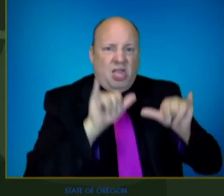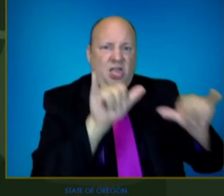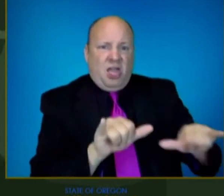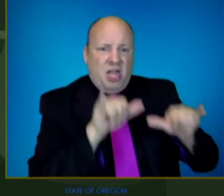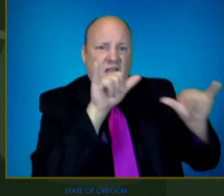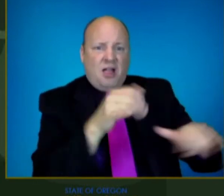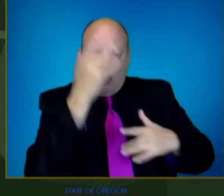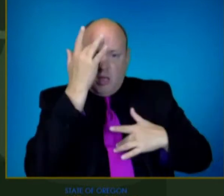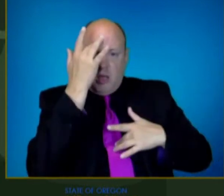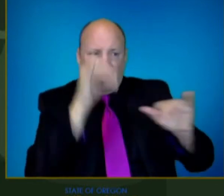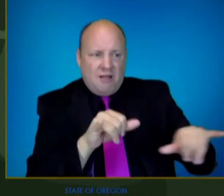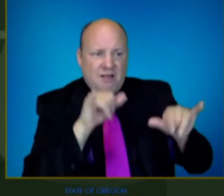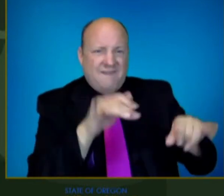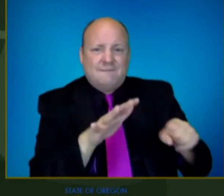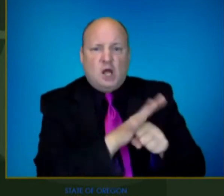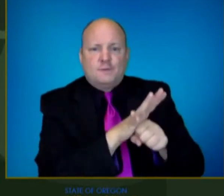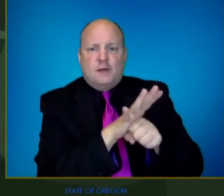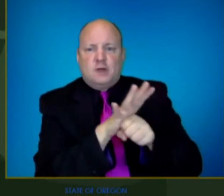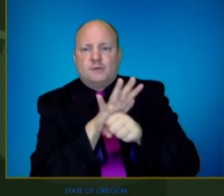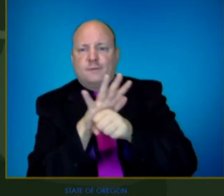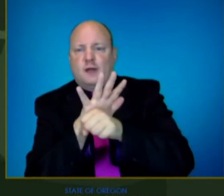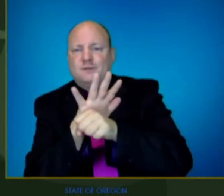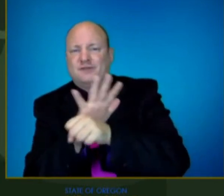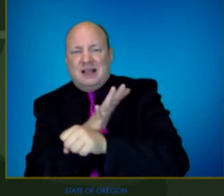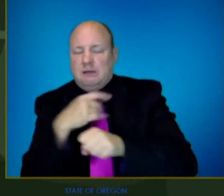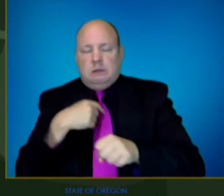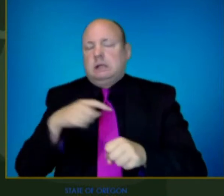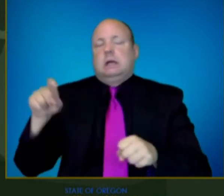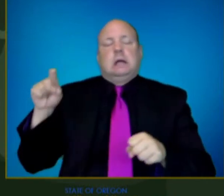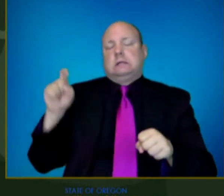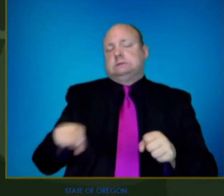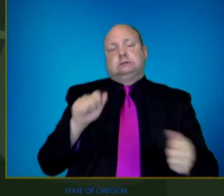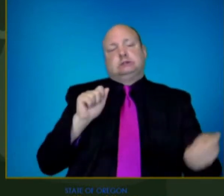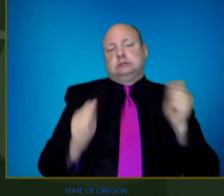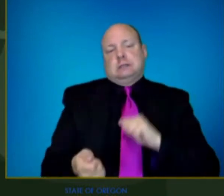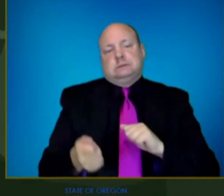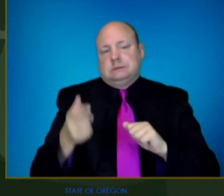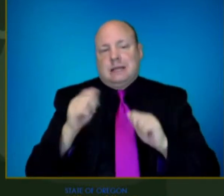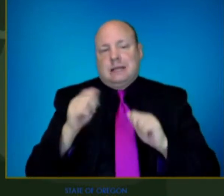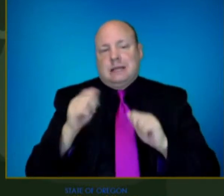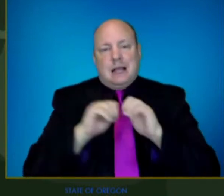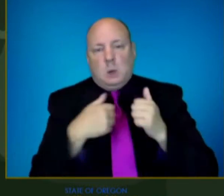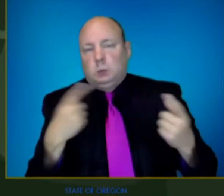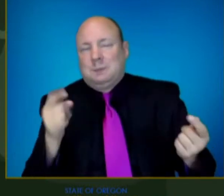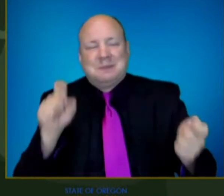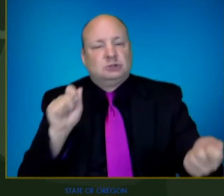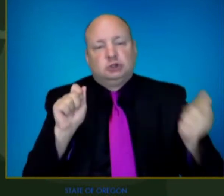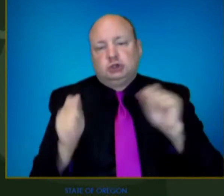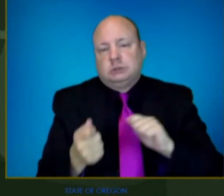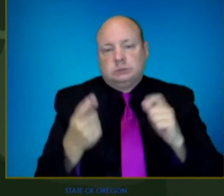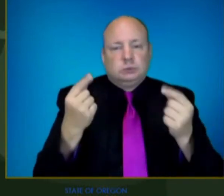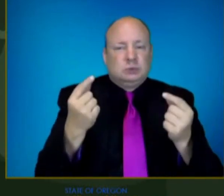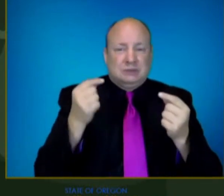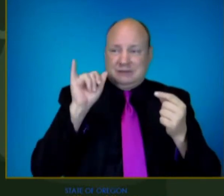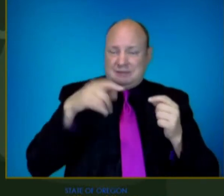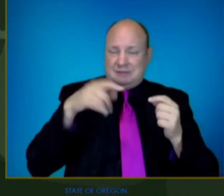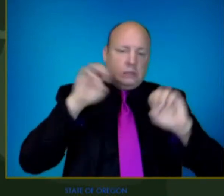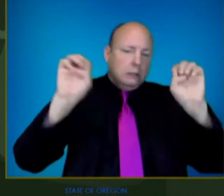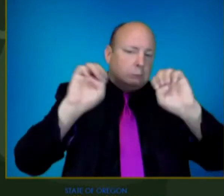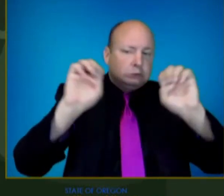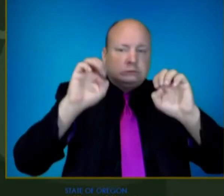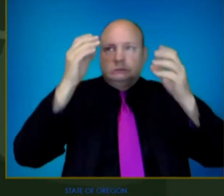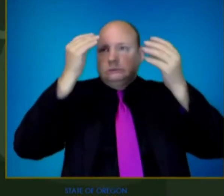take immediate action. The crisis facing our hospitals stems from a crisis in our communities. COVID-19 is